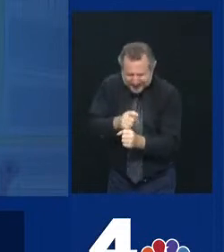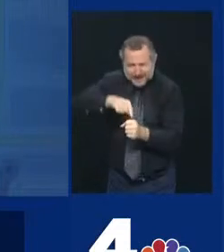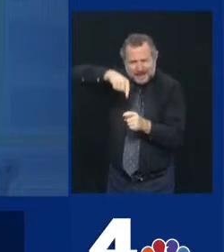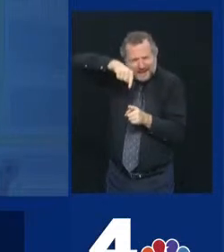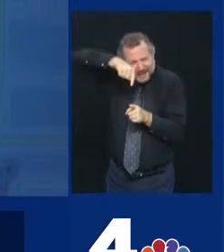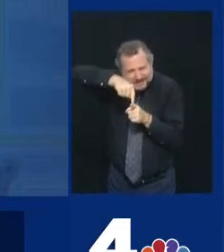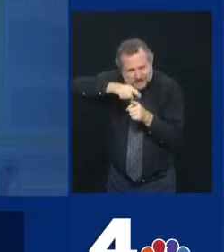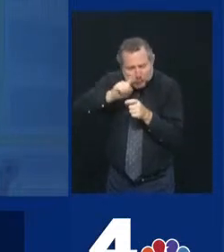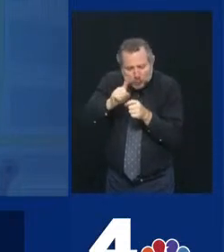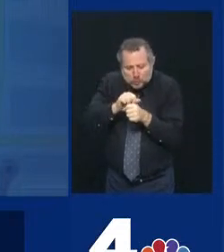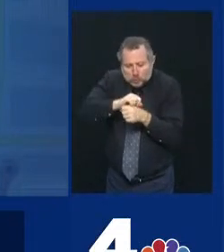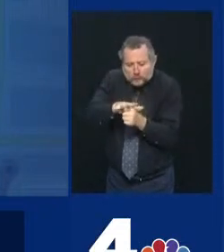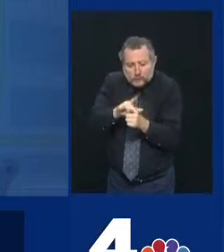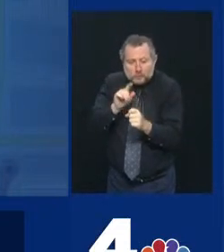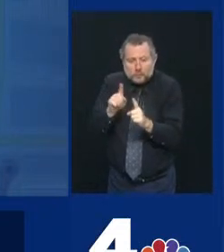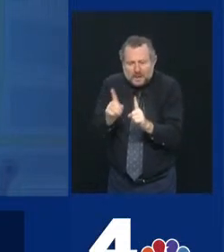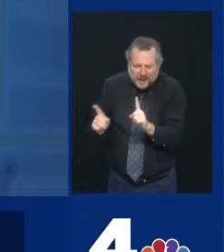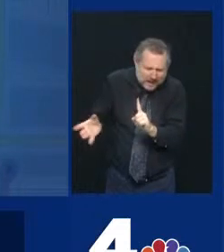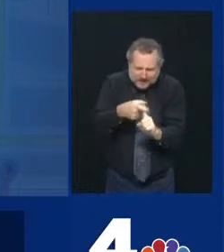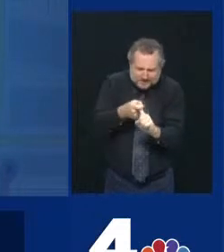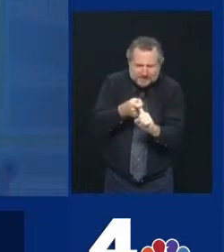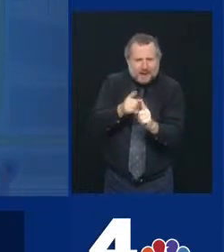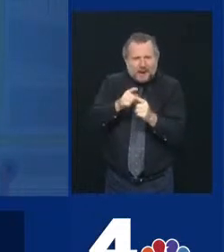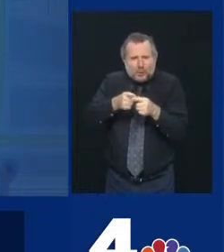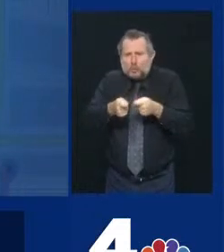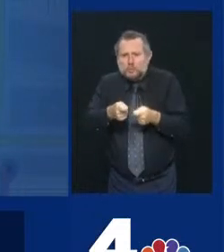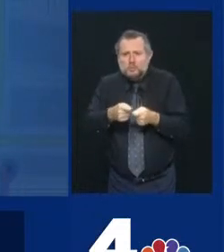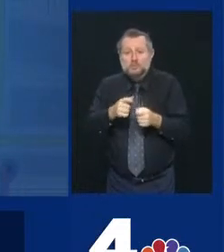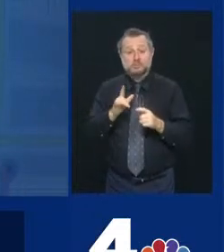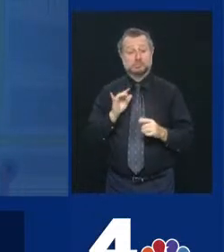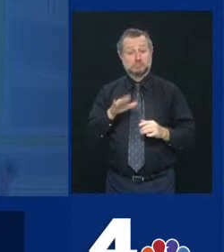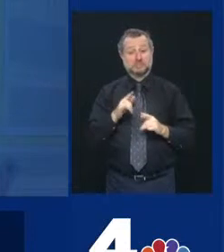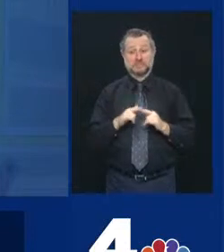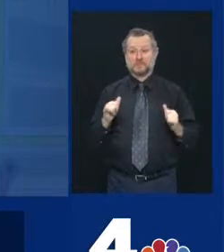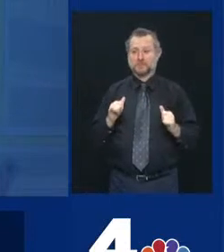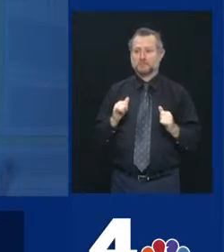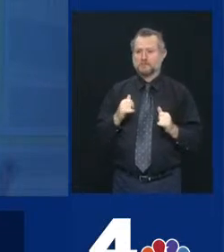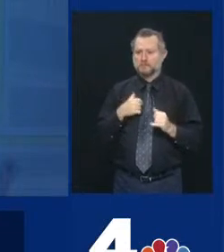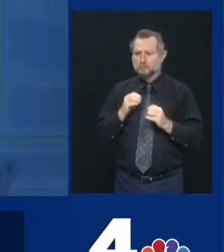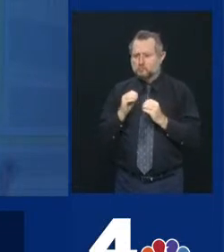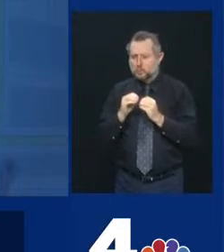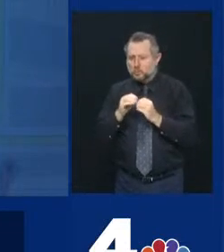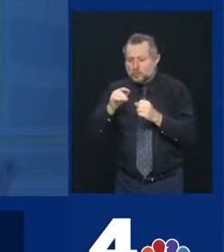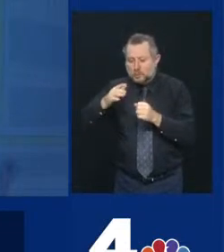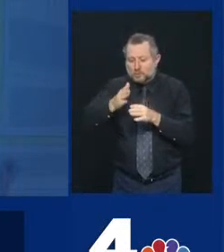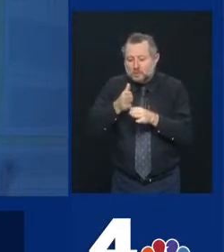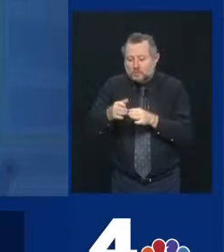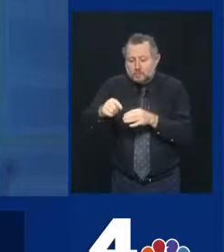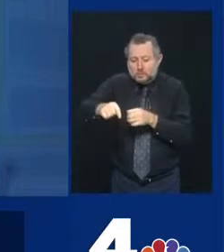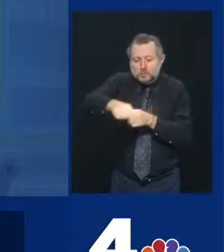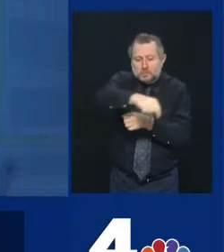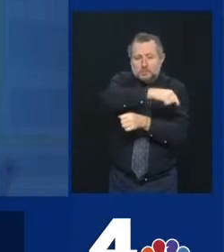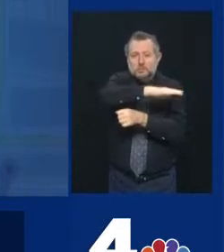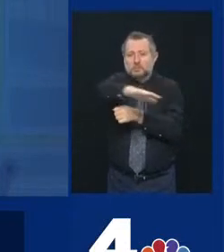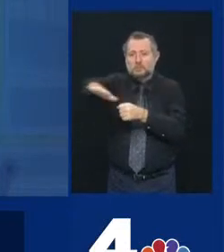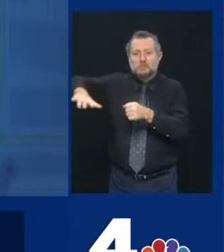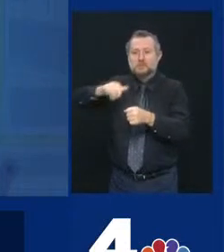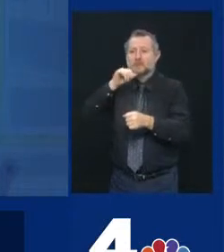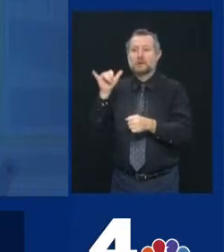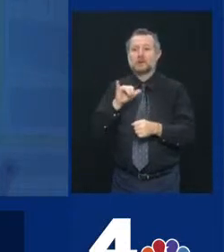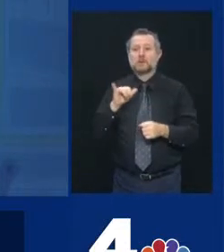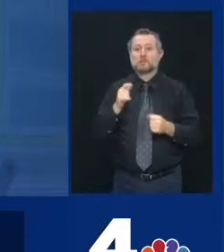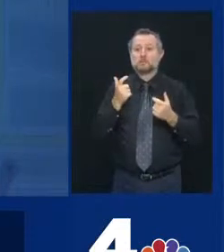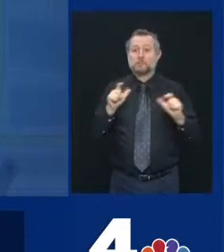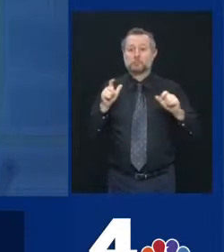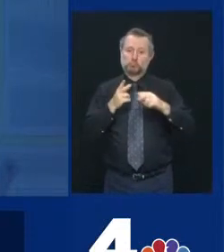faster, and it's less disruptive. It's not all of Western New York,